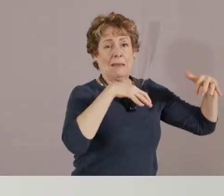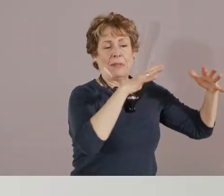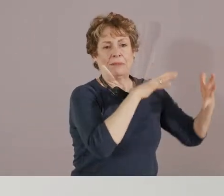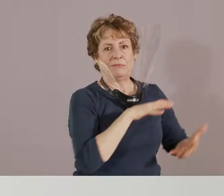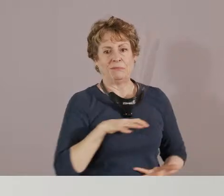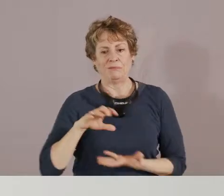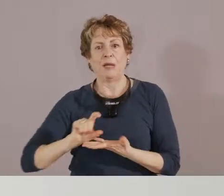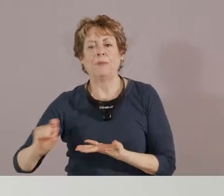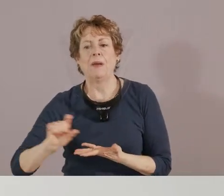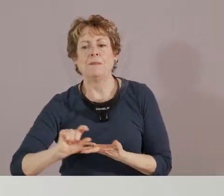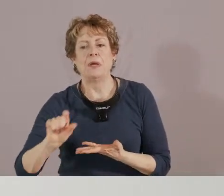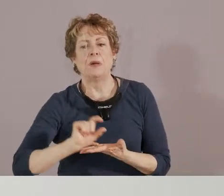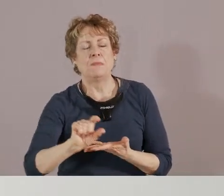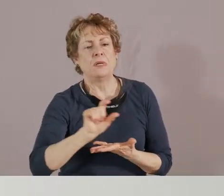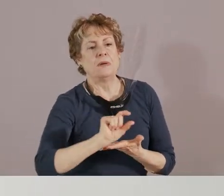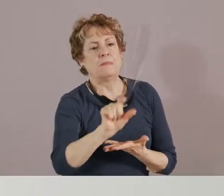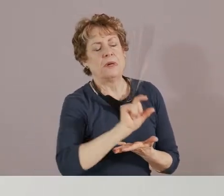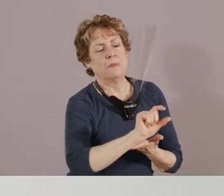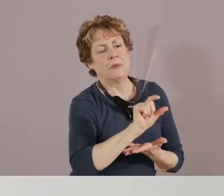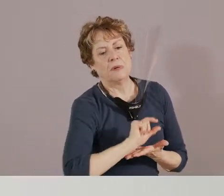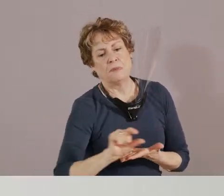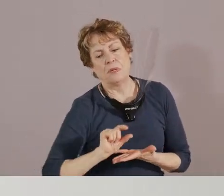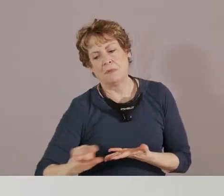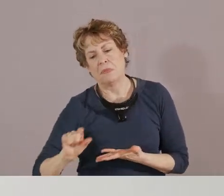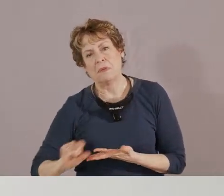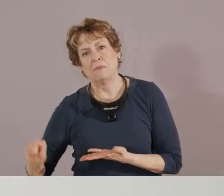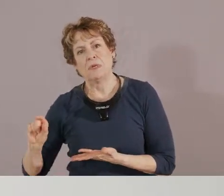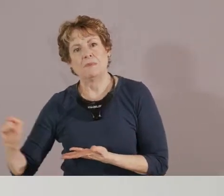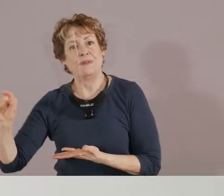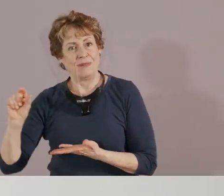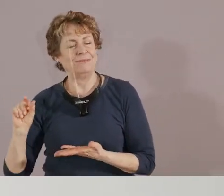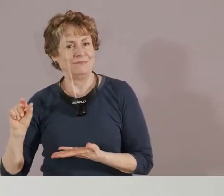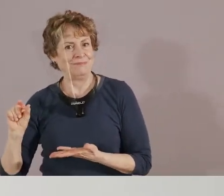you who have your hands up, please reach out and we will help you offline.